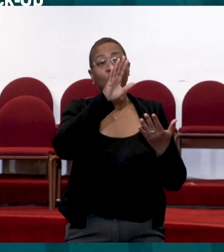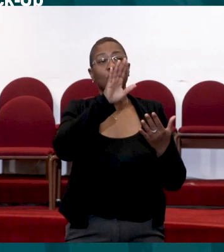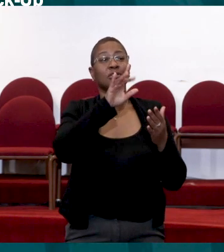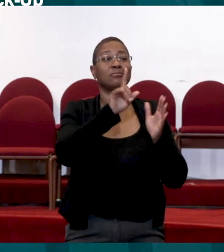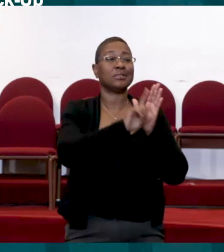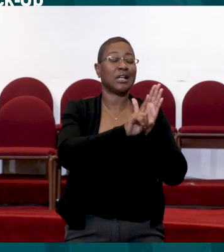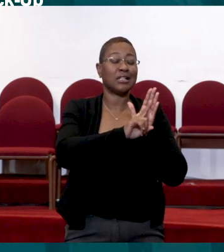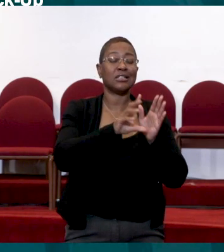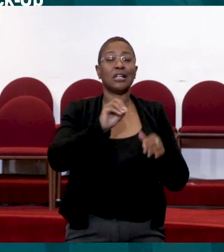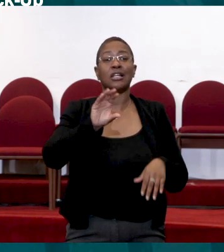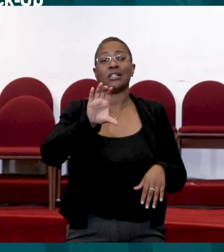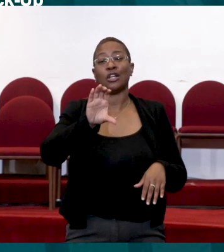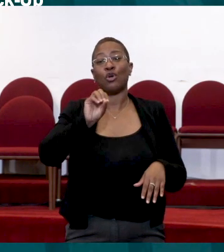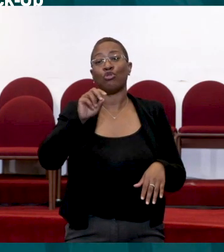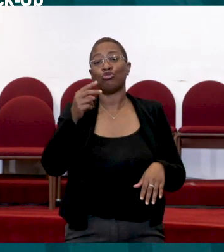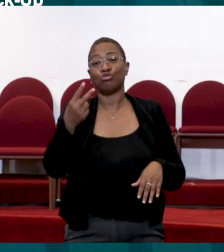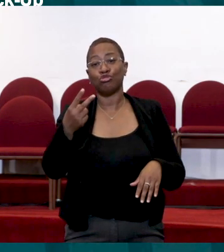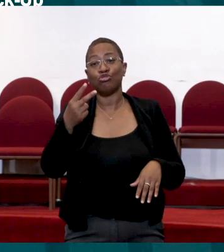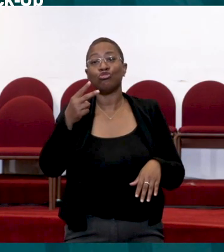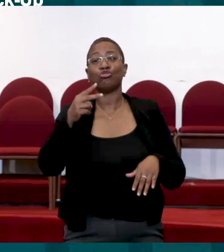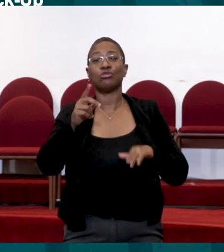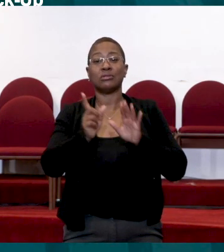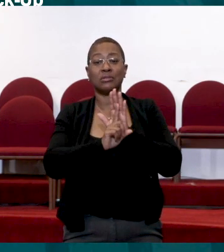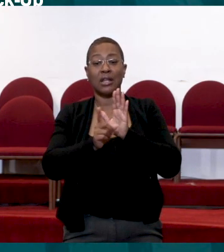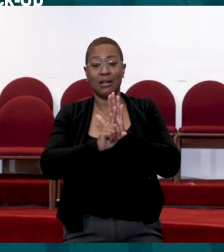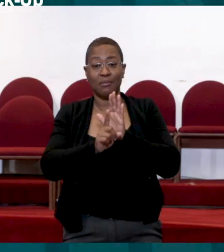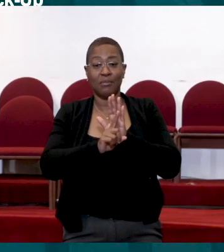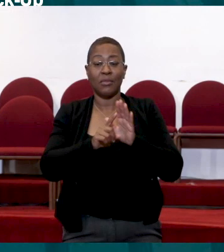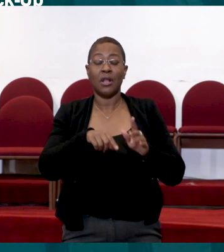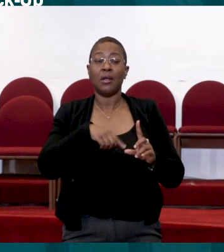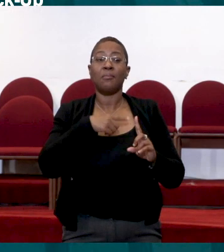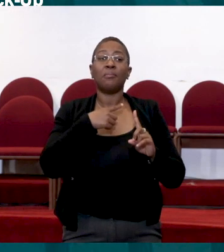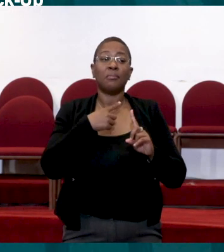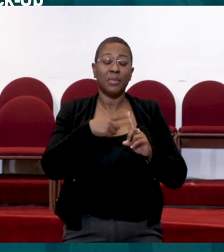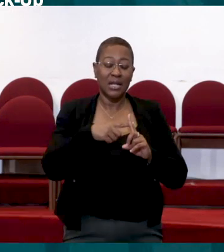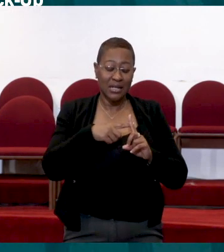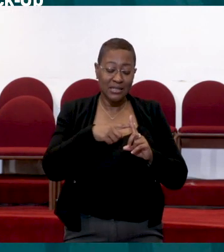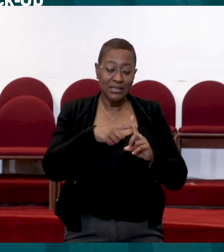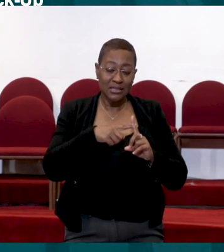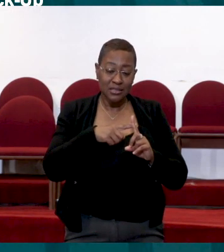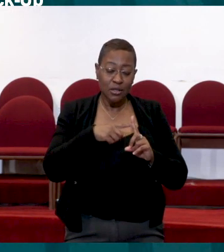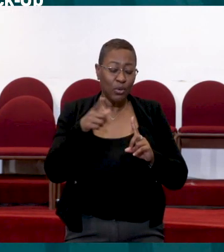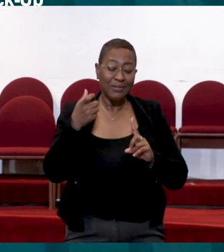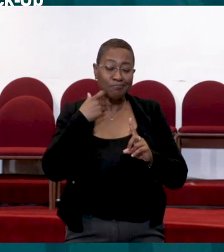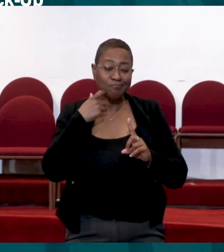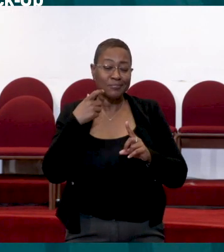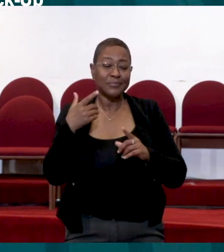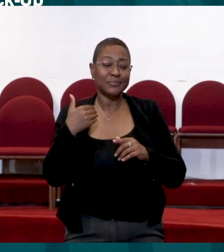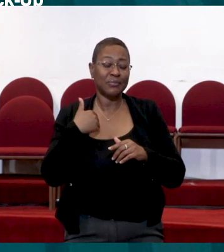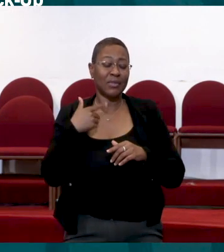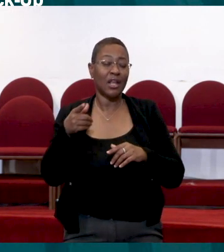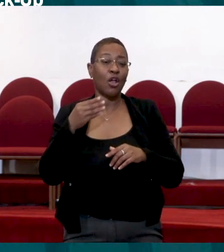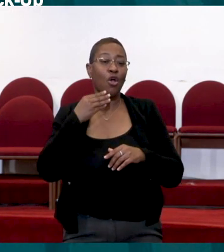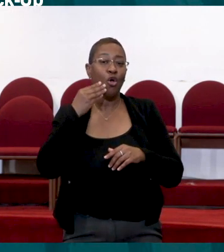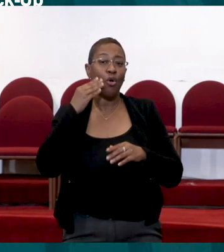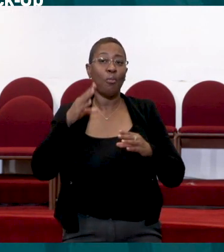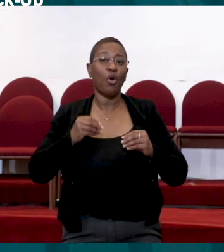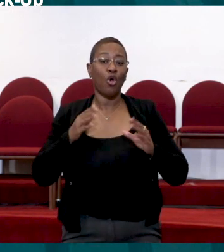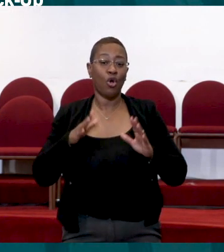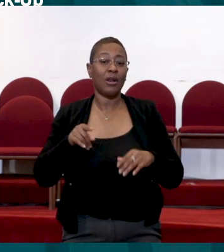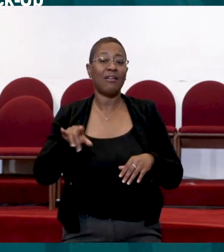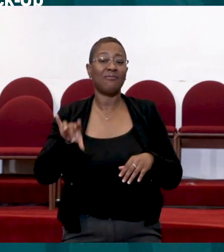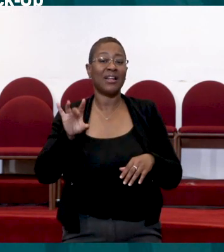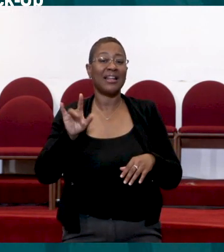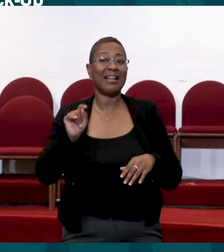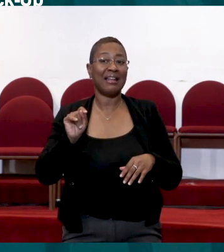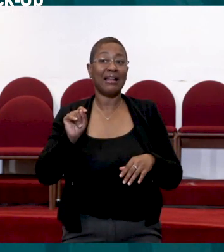out, and there was an incident with a homeowner who was able to find out that they had